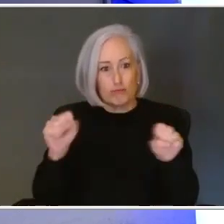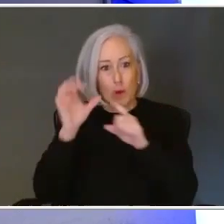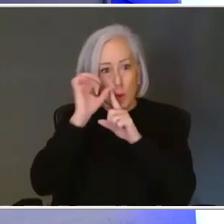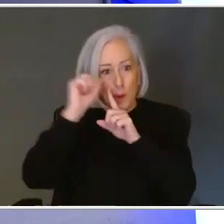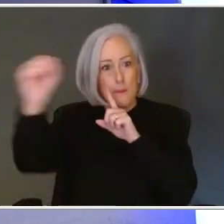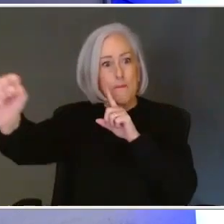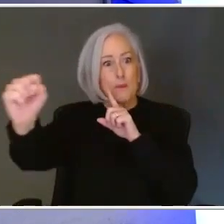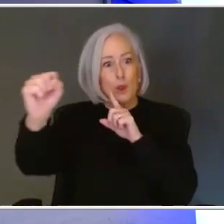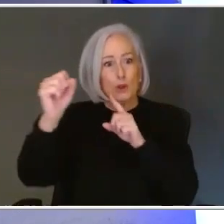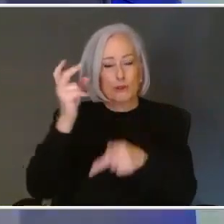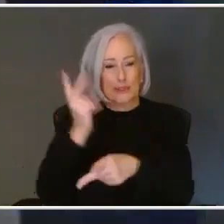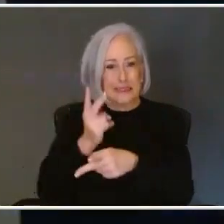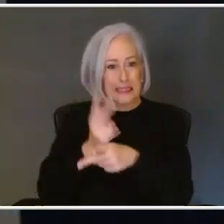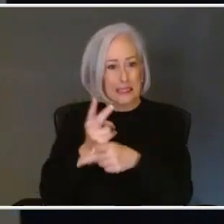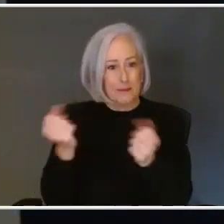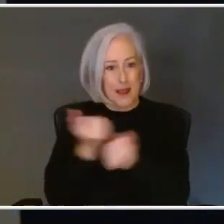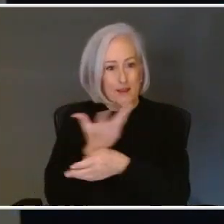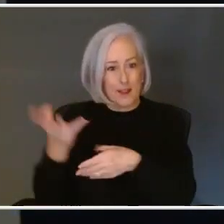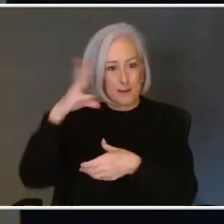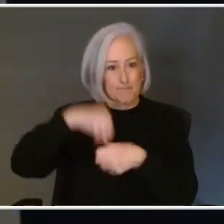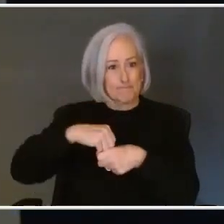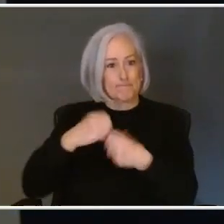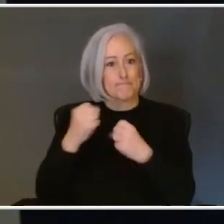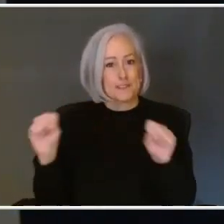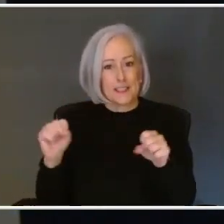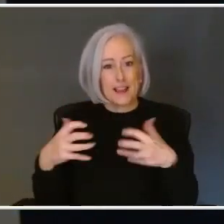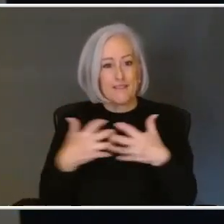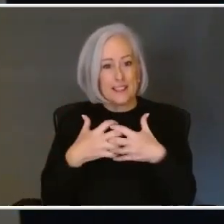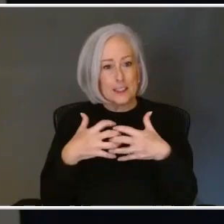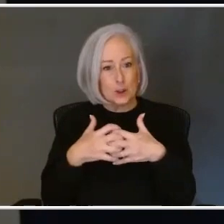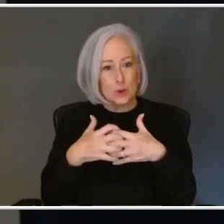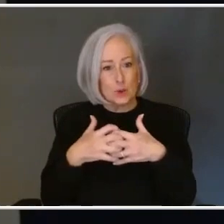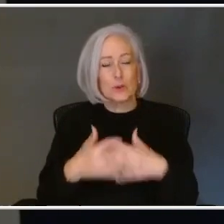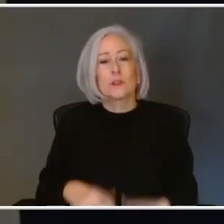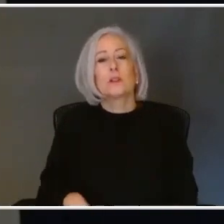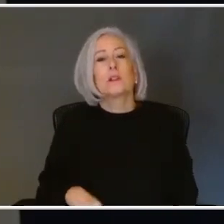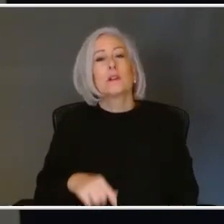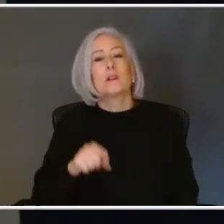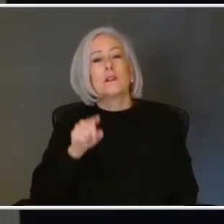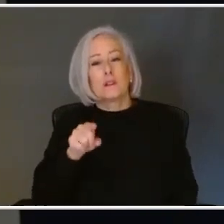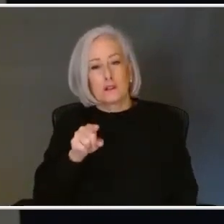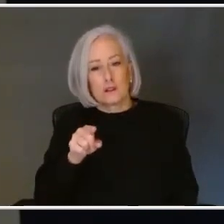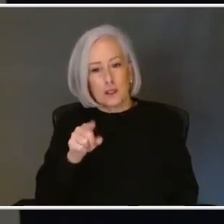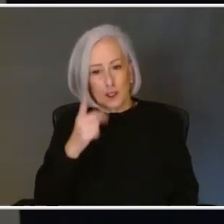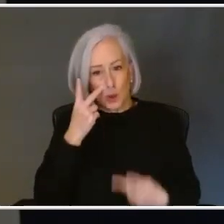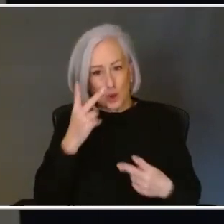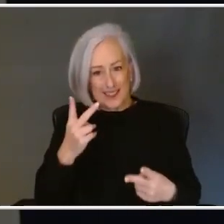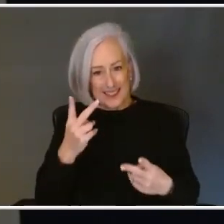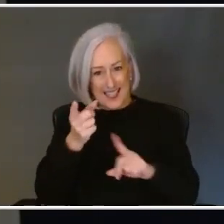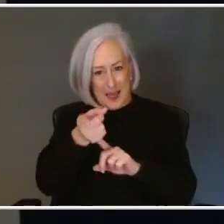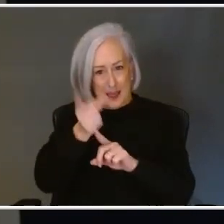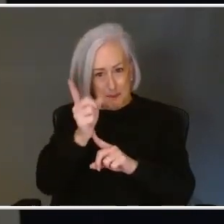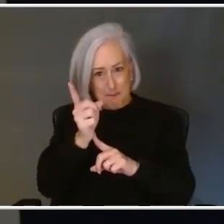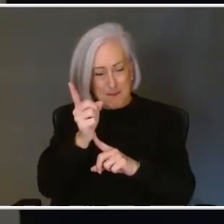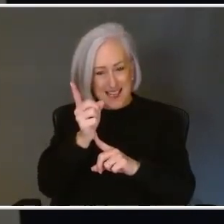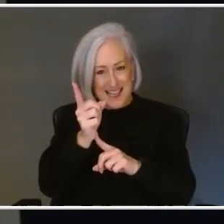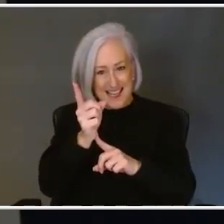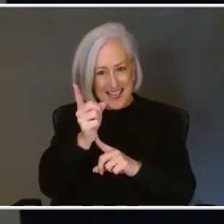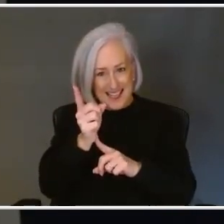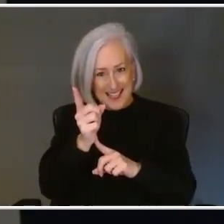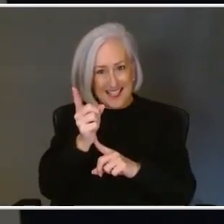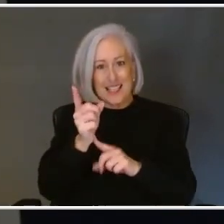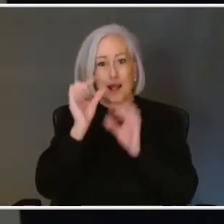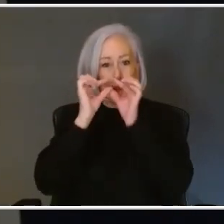actually pulling it out. This is what this team all comes together. Hours have been put into this moment. Walk us